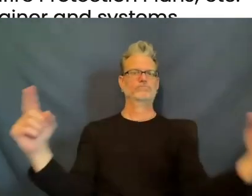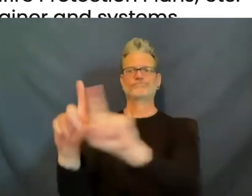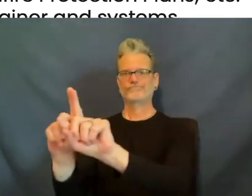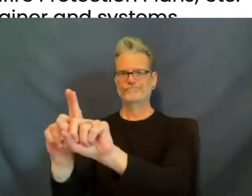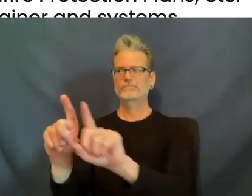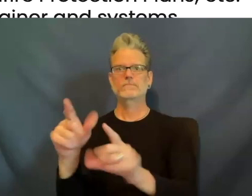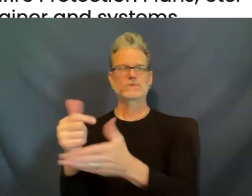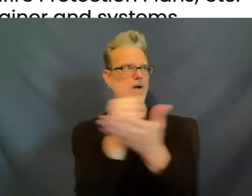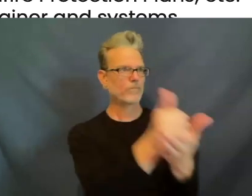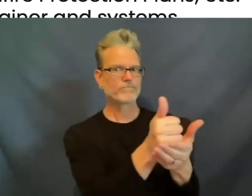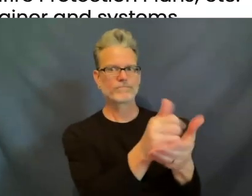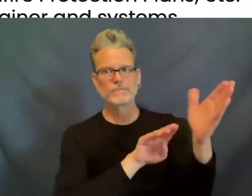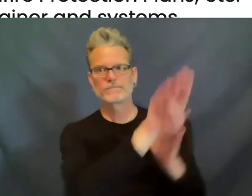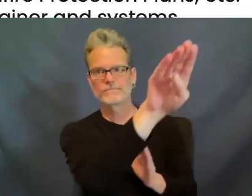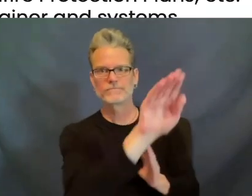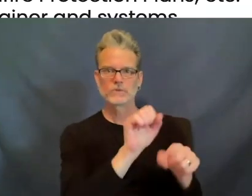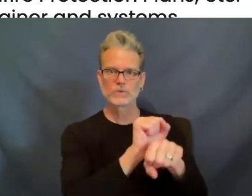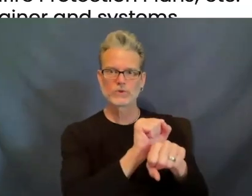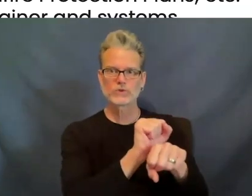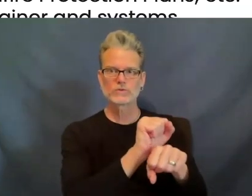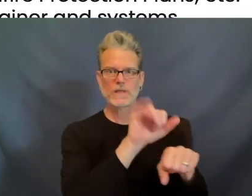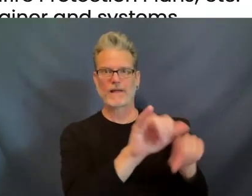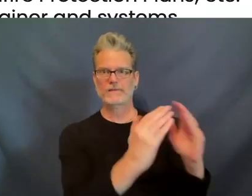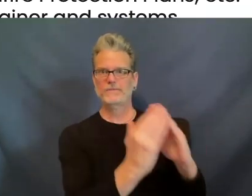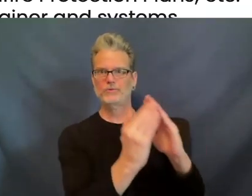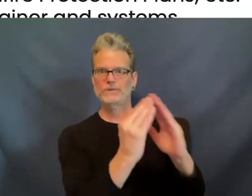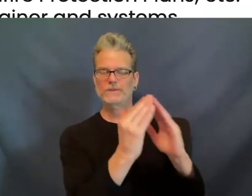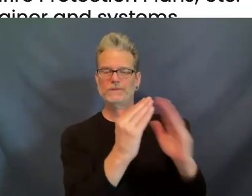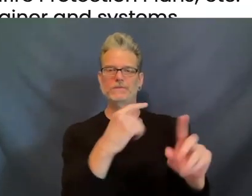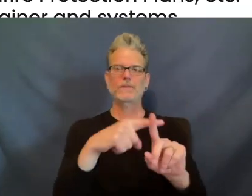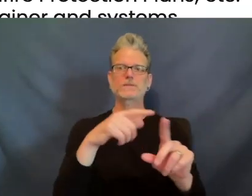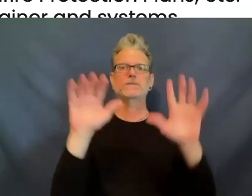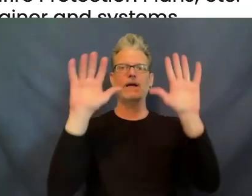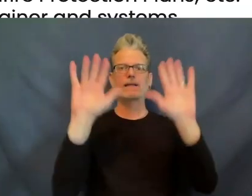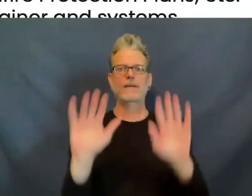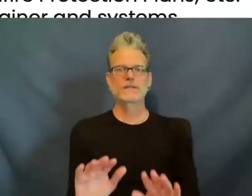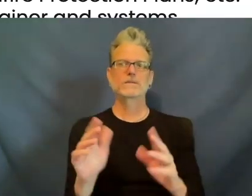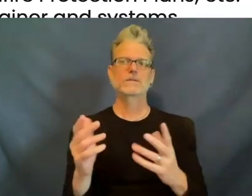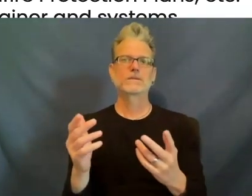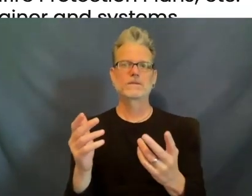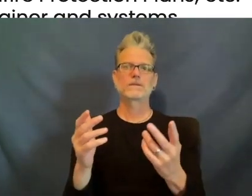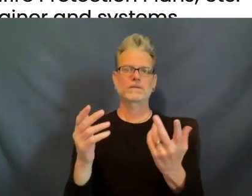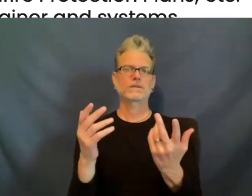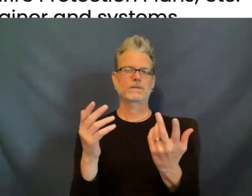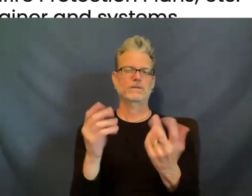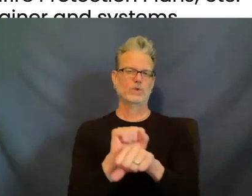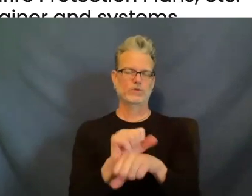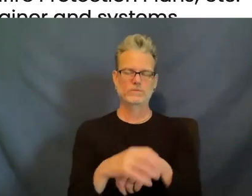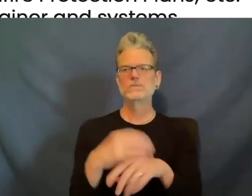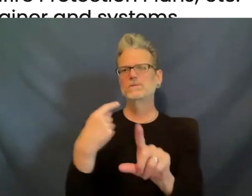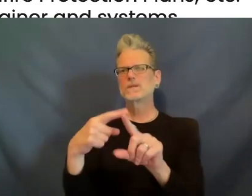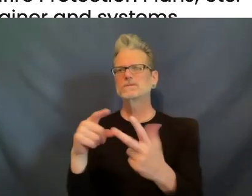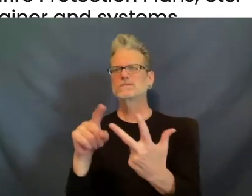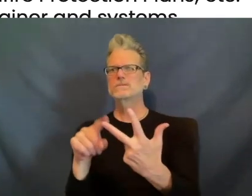work in community and climate resilience work. And then we also do trainings like these